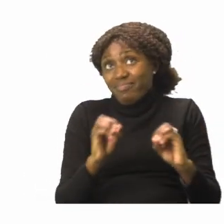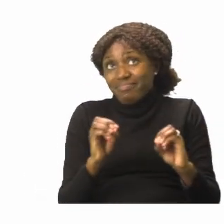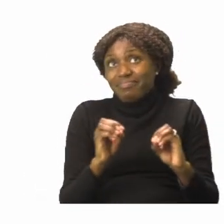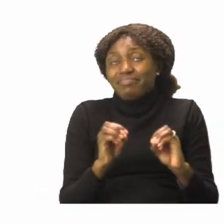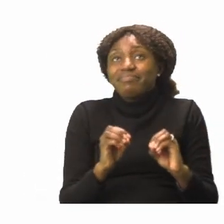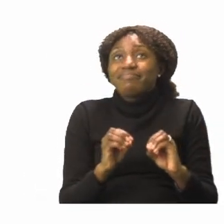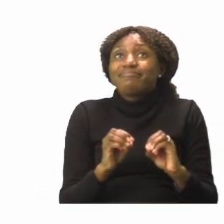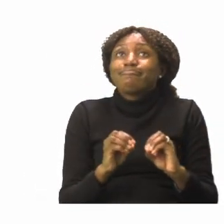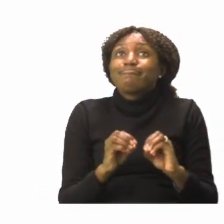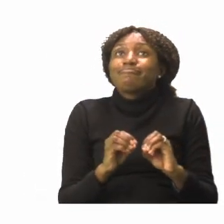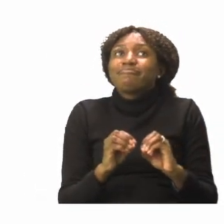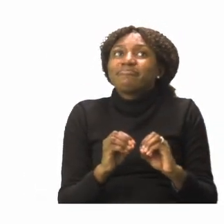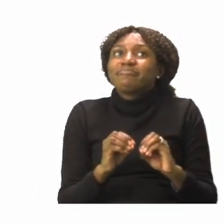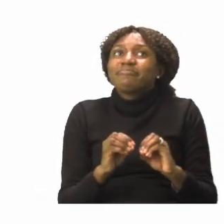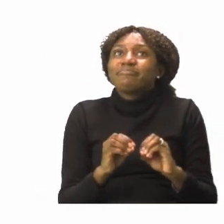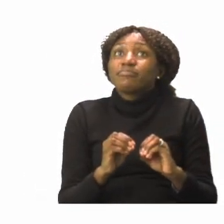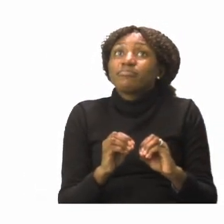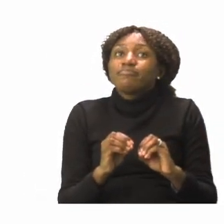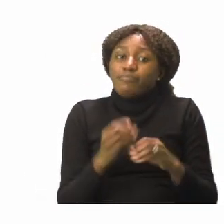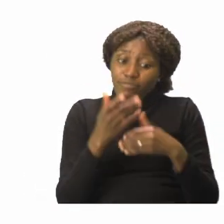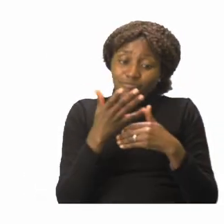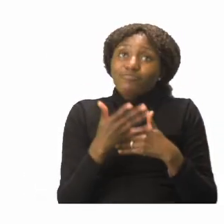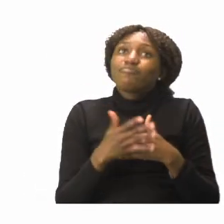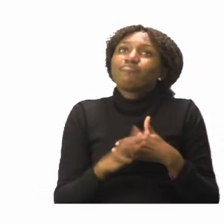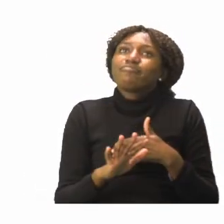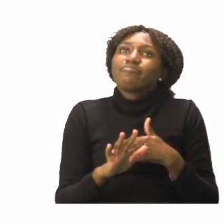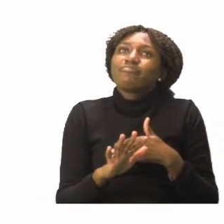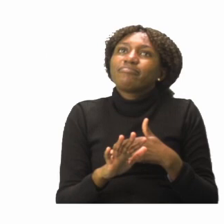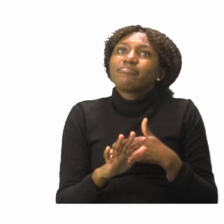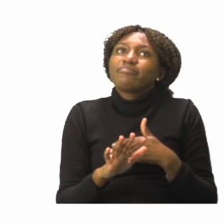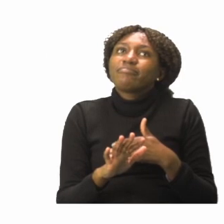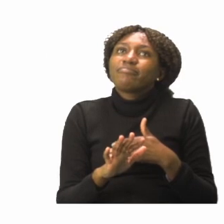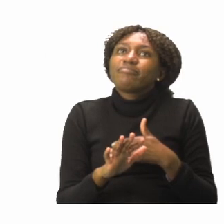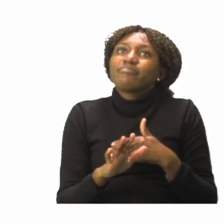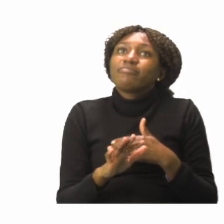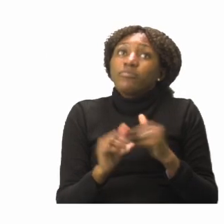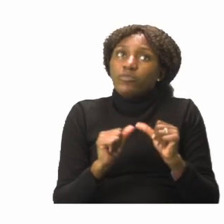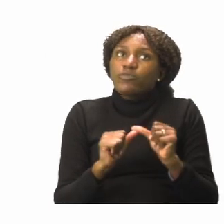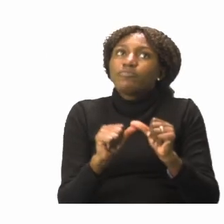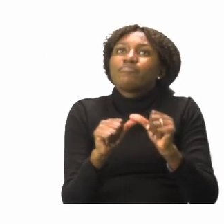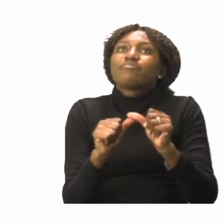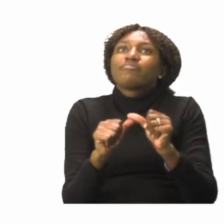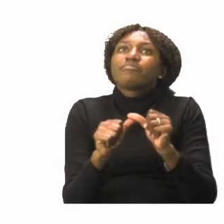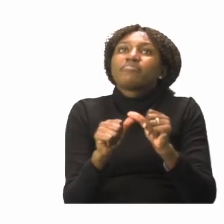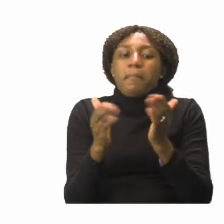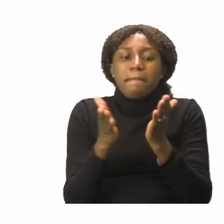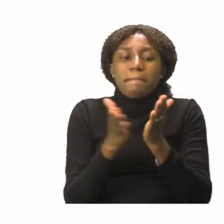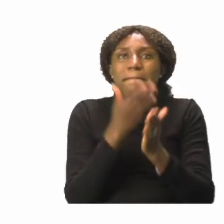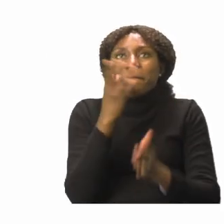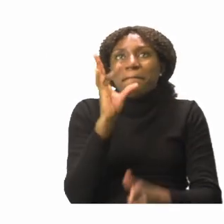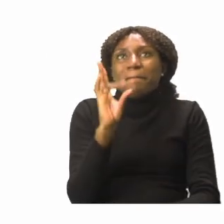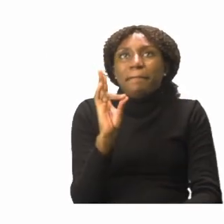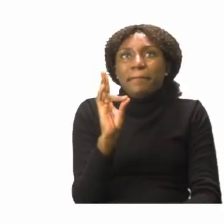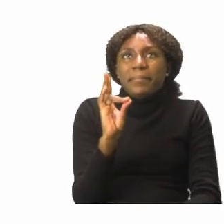When you're done circling all the healthy foods, you can move on to the next page, page